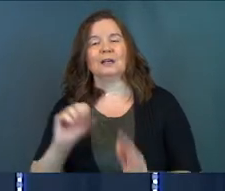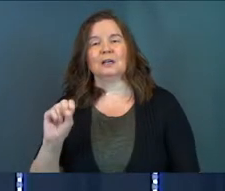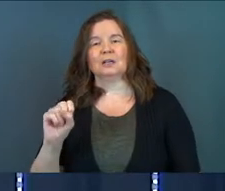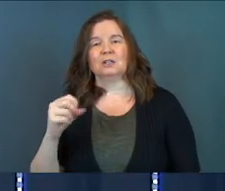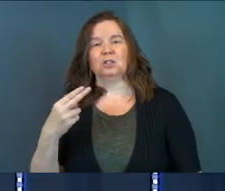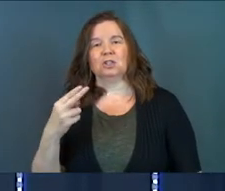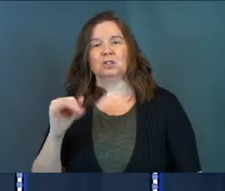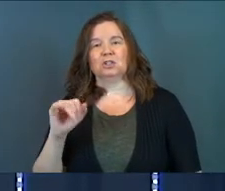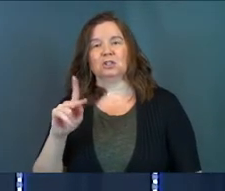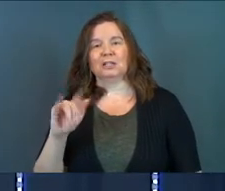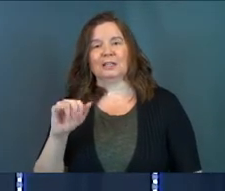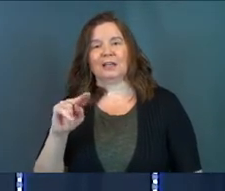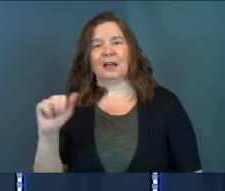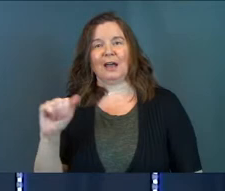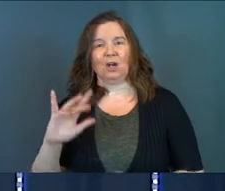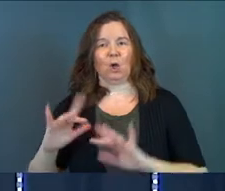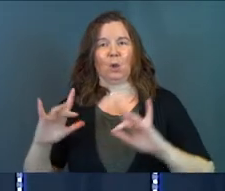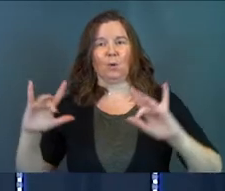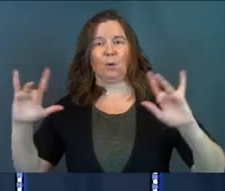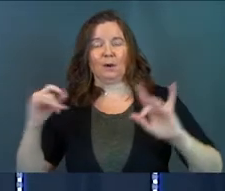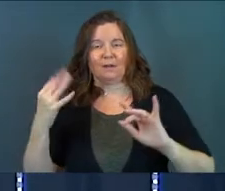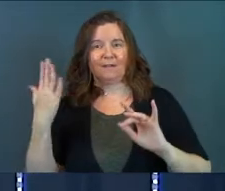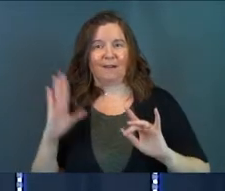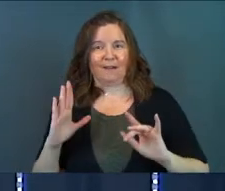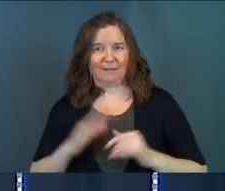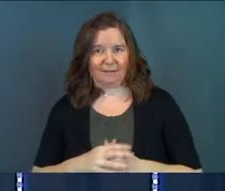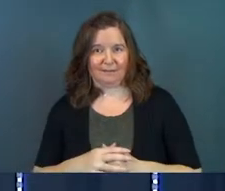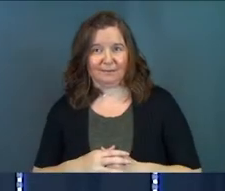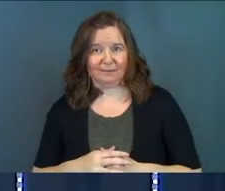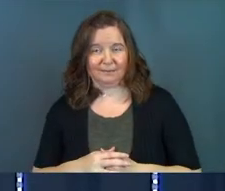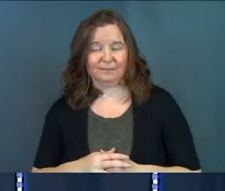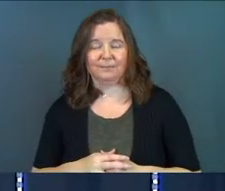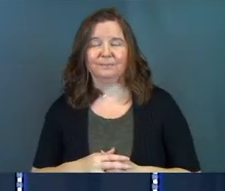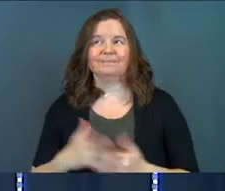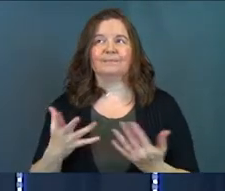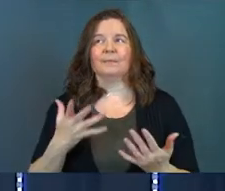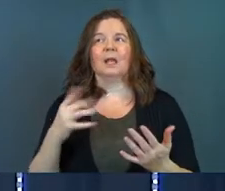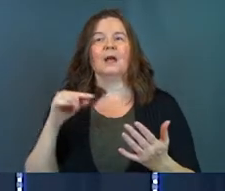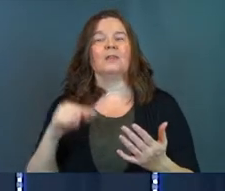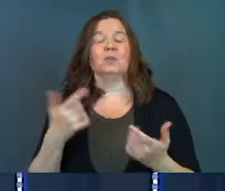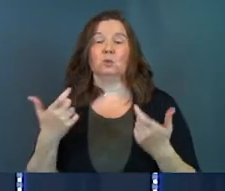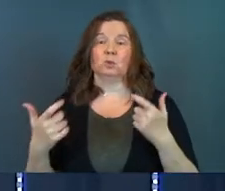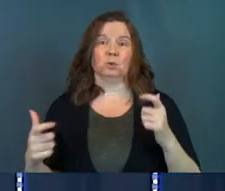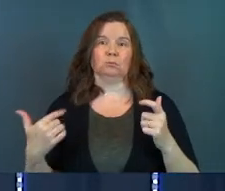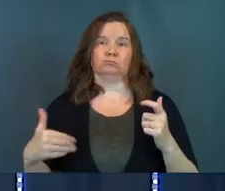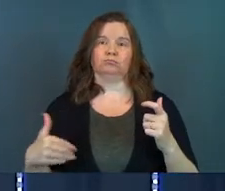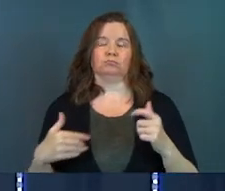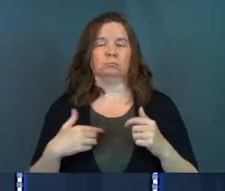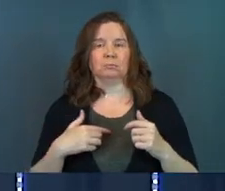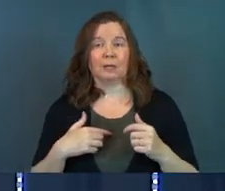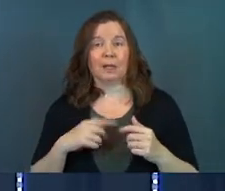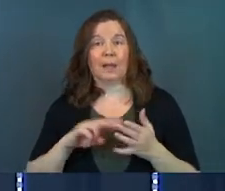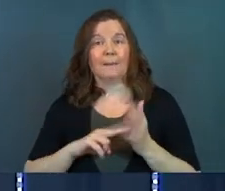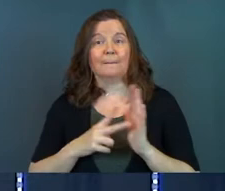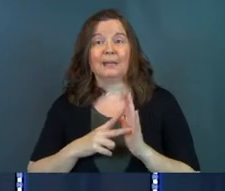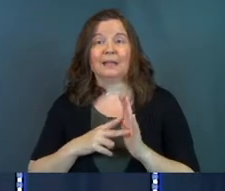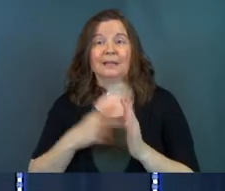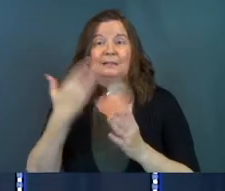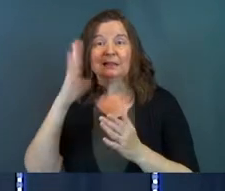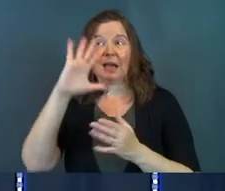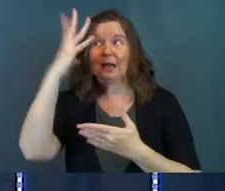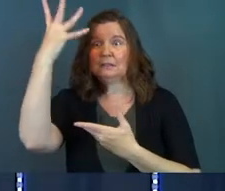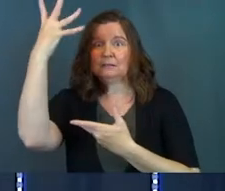Shekinah. The Shekinah glory of God. This was huge. The very presence of